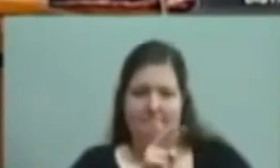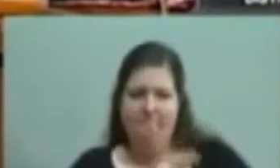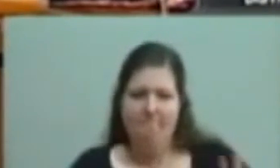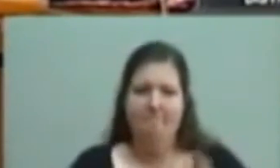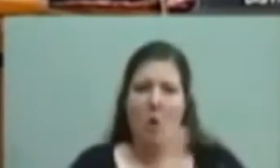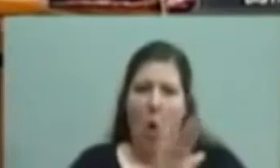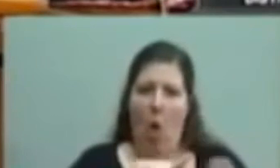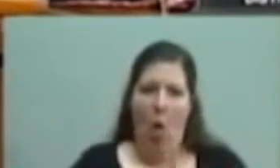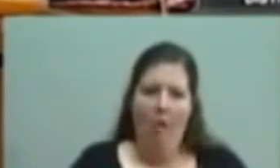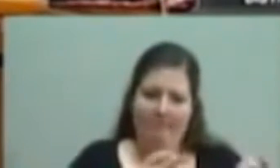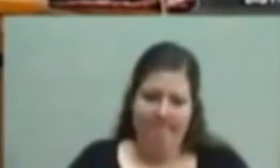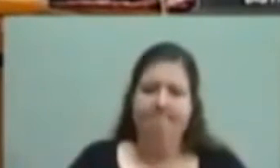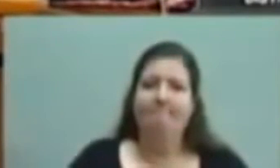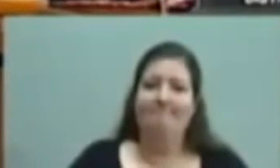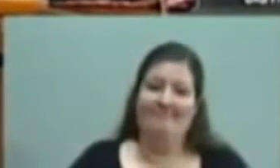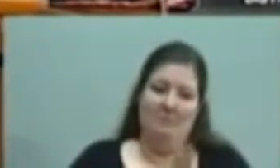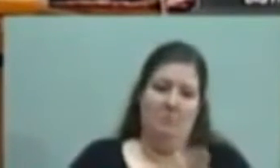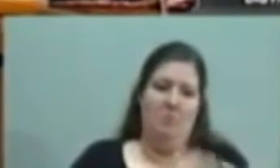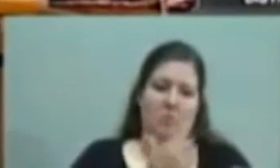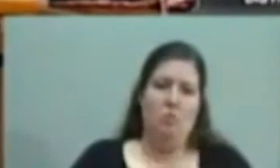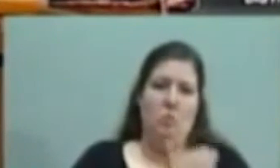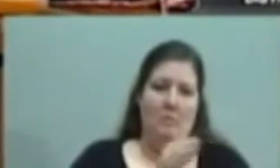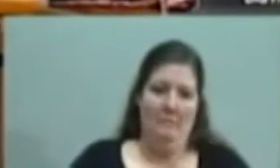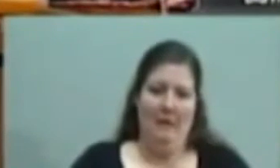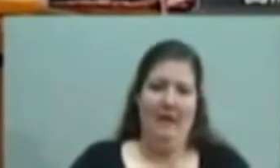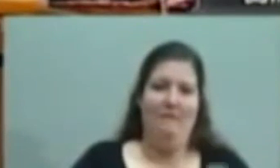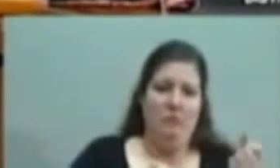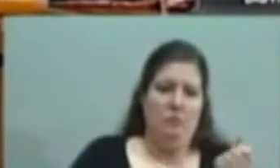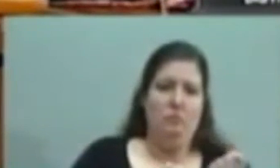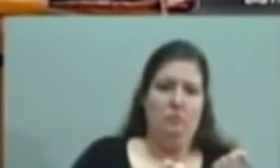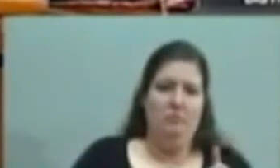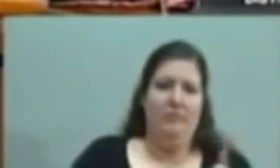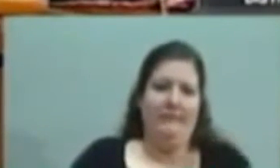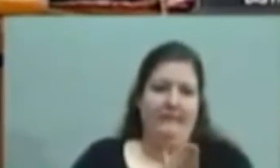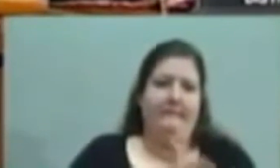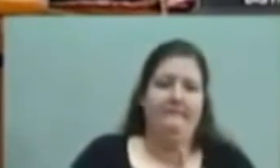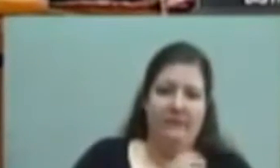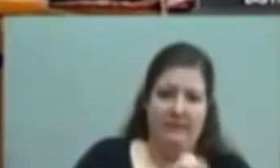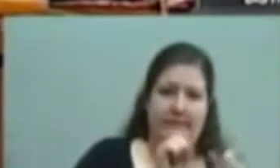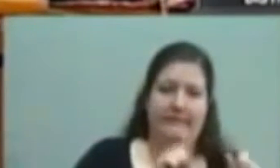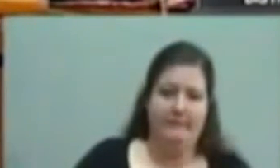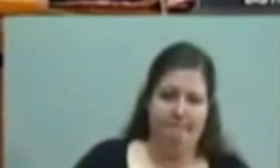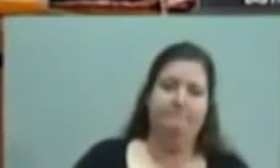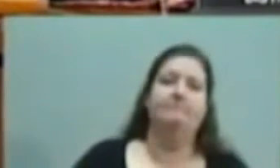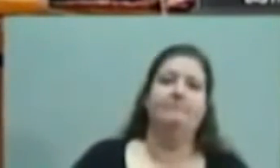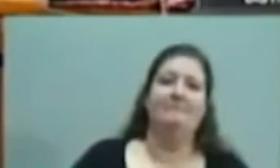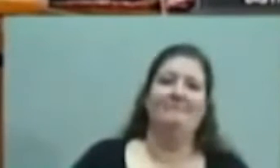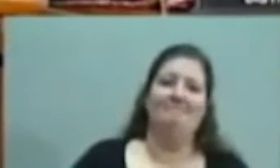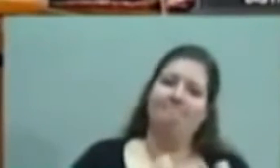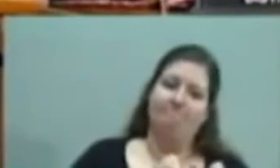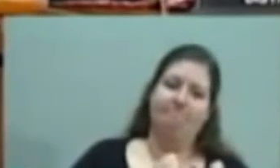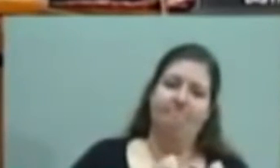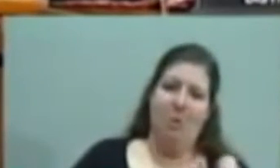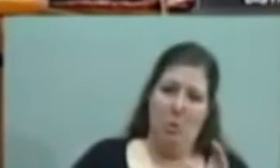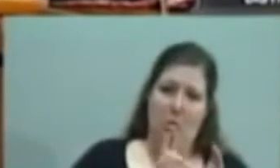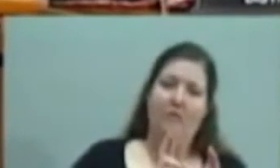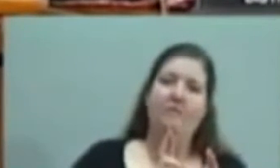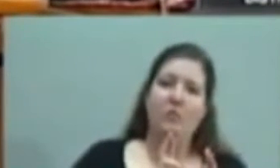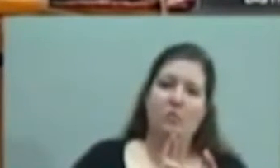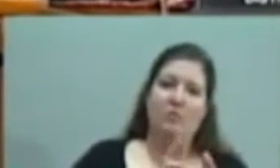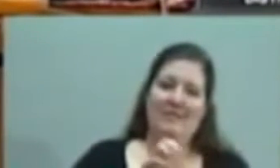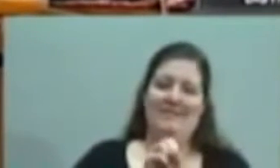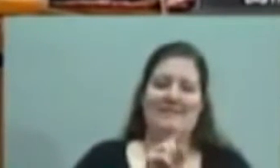So that's part of our new behavior support and intervention system, is that it's constantly reviewed by a group of stakeholders,